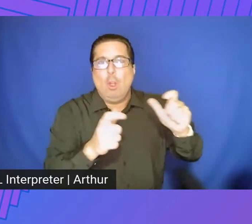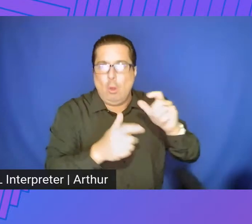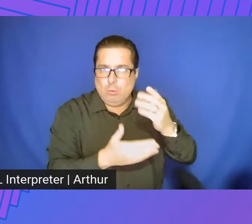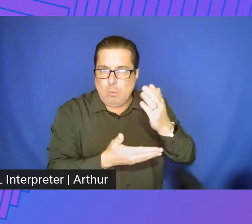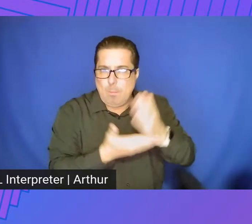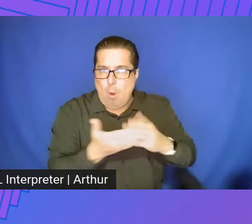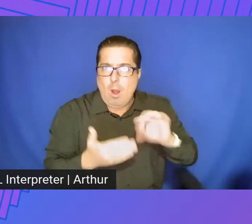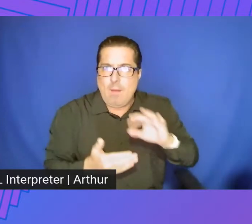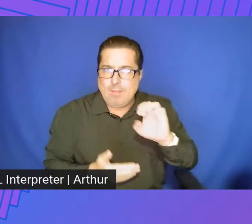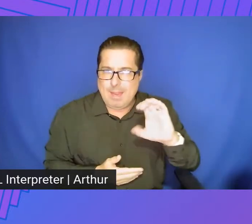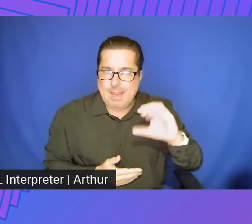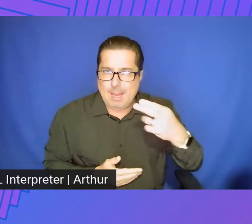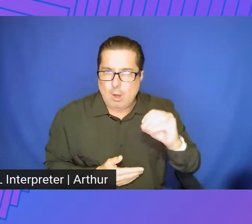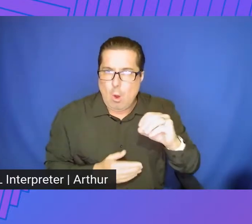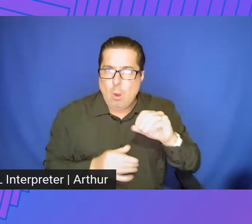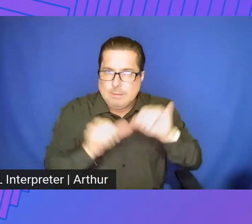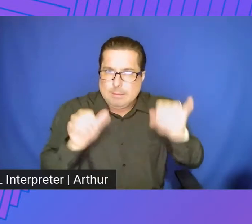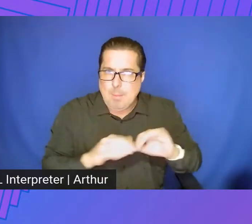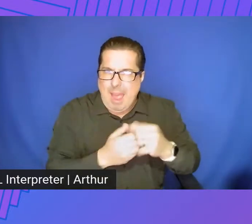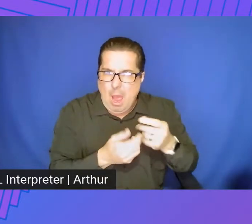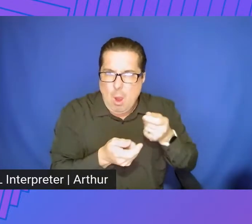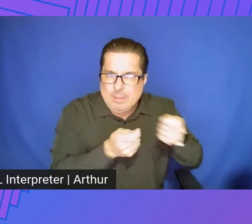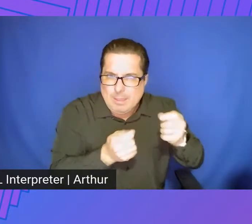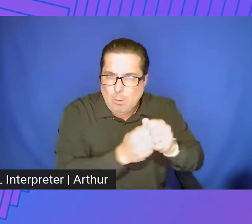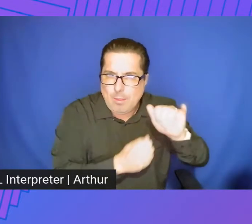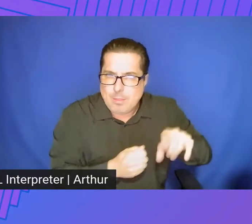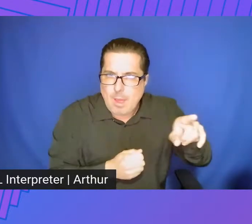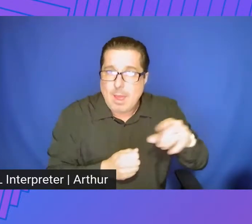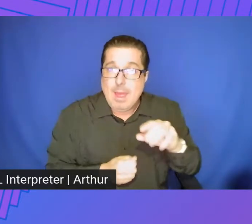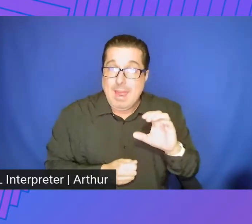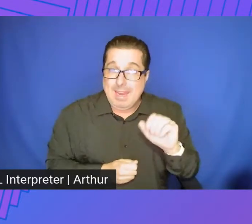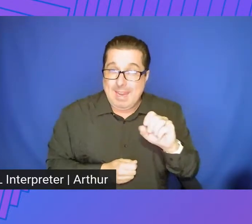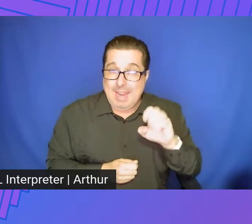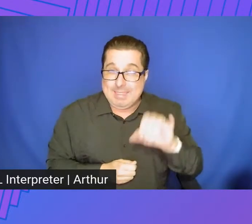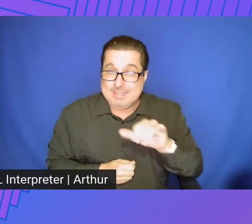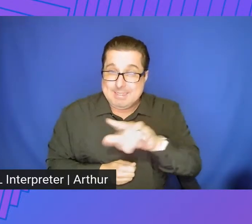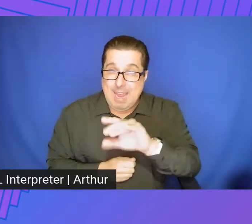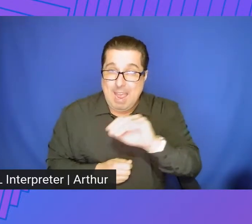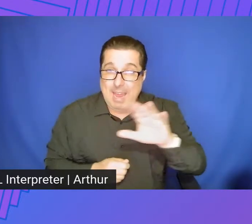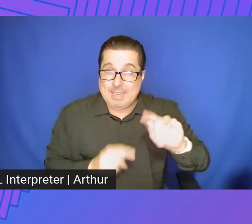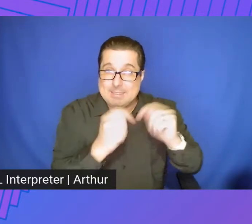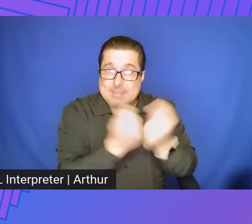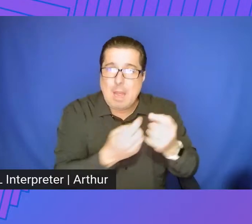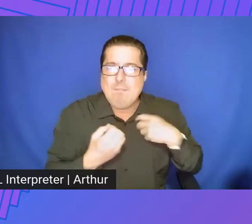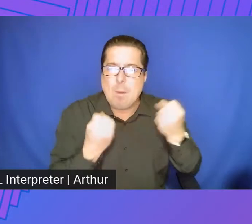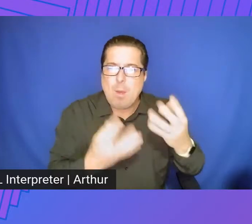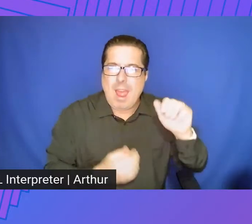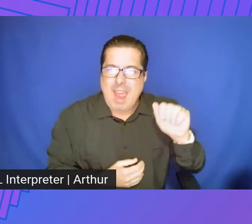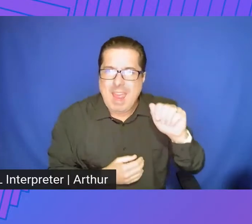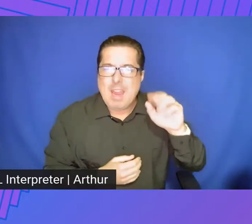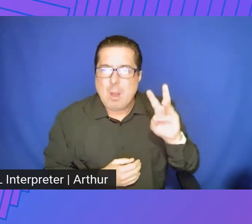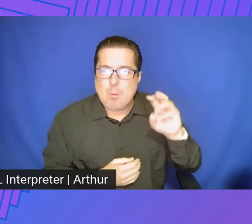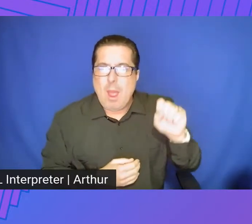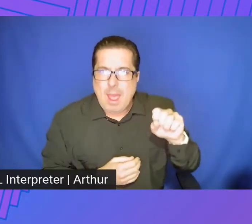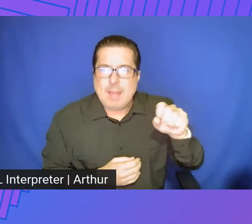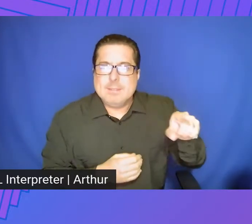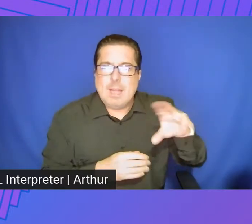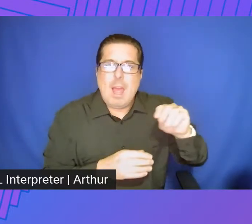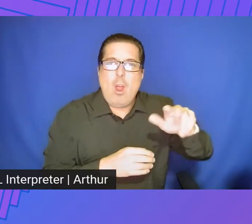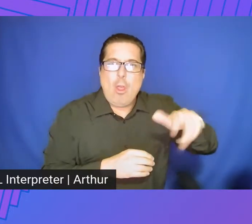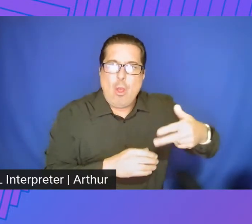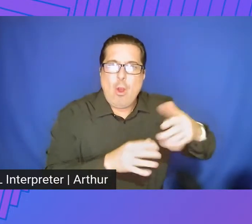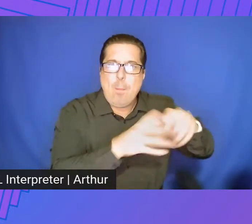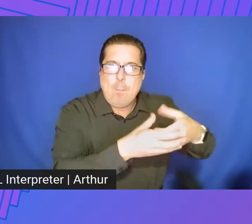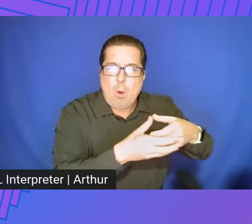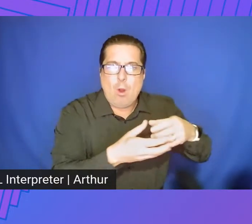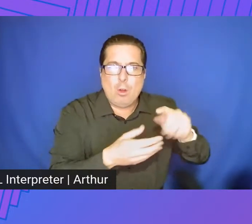that Casey and the team have built into using multiple AWS and third-party tools